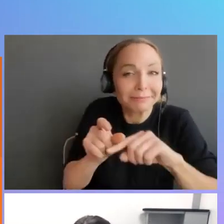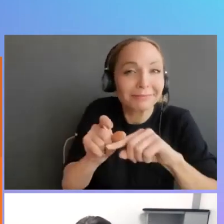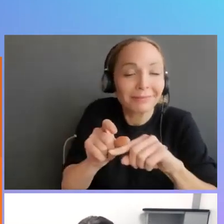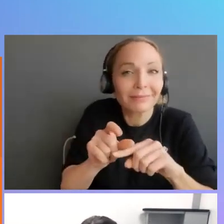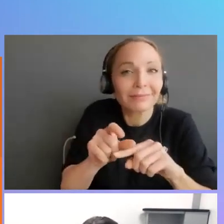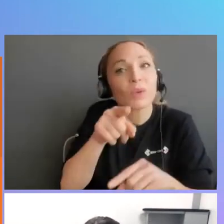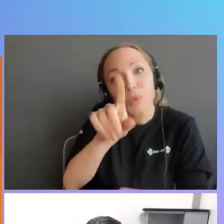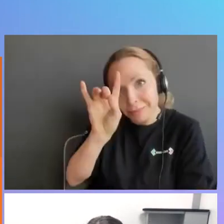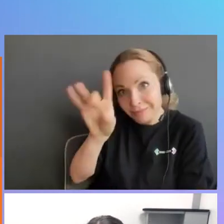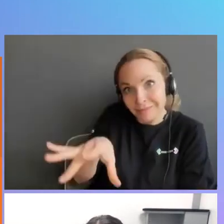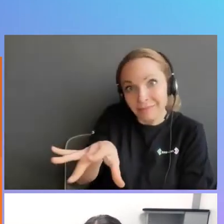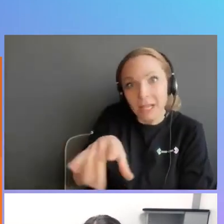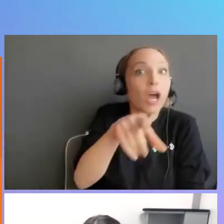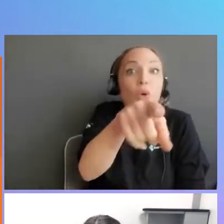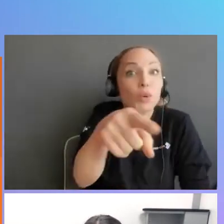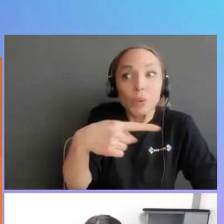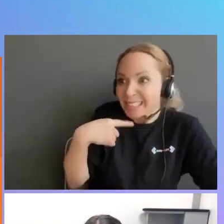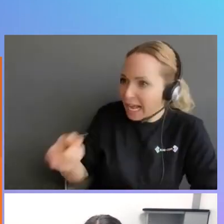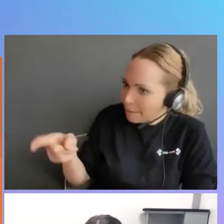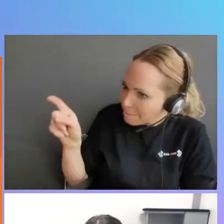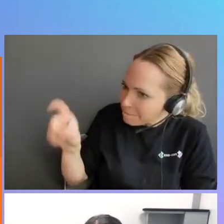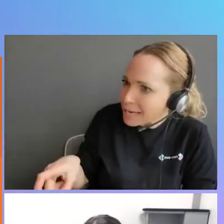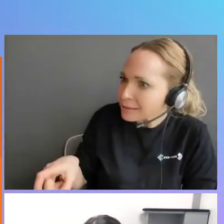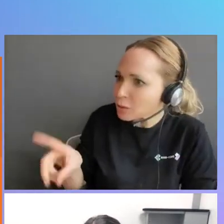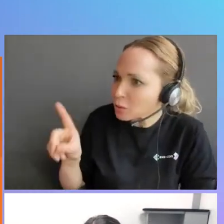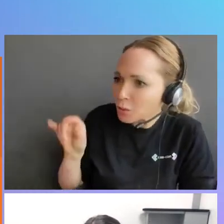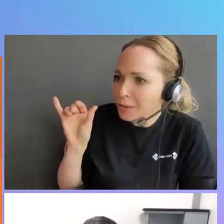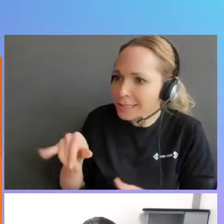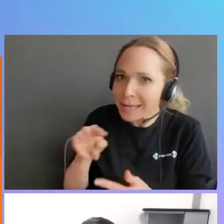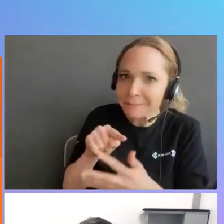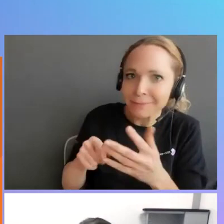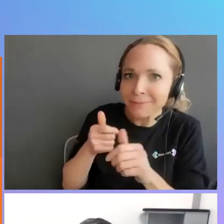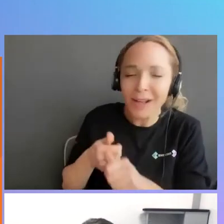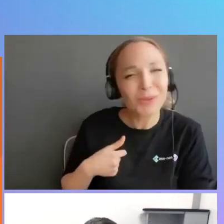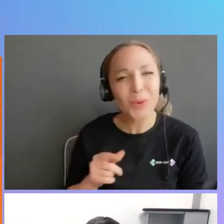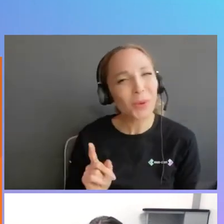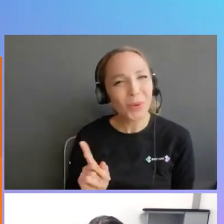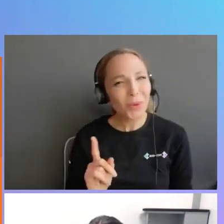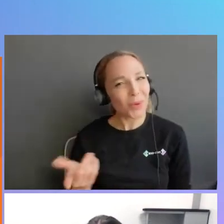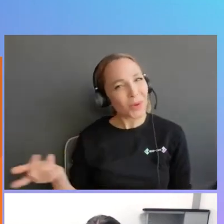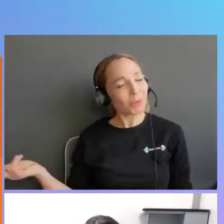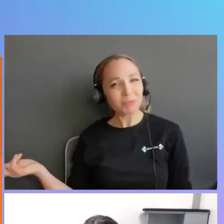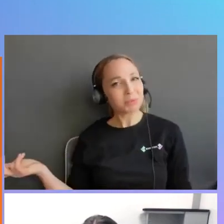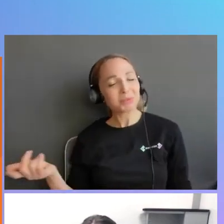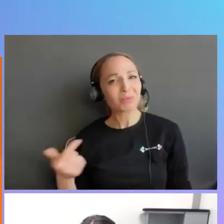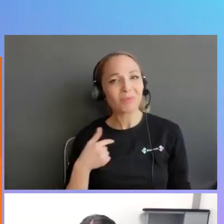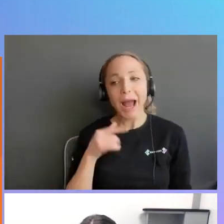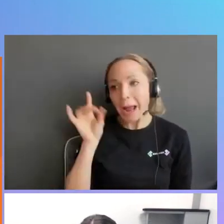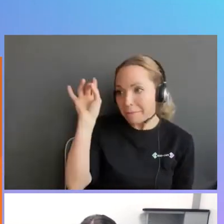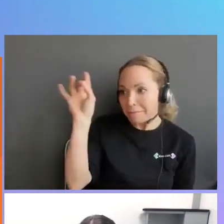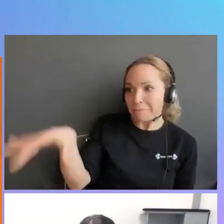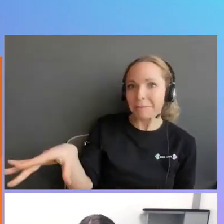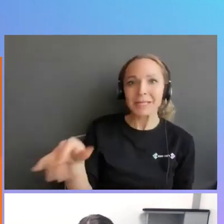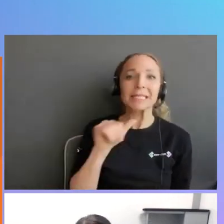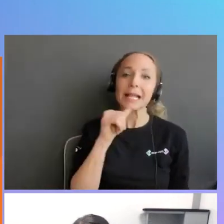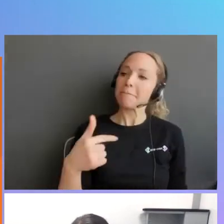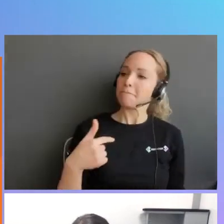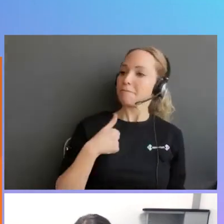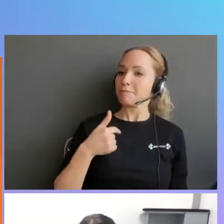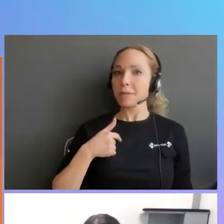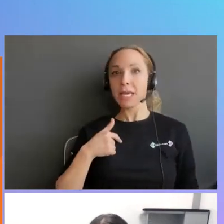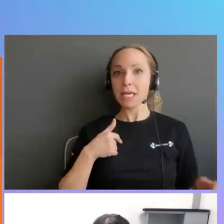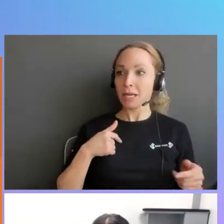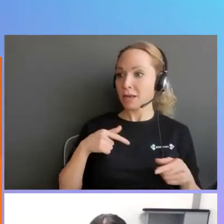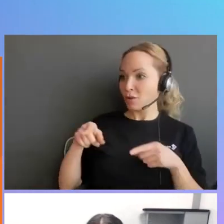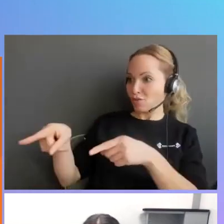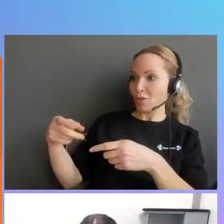it. Not being top down means it's easier to be us, the team and the SME, versus the problem,